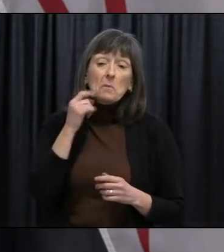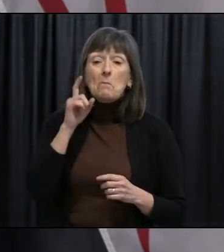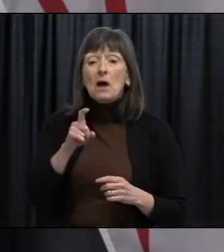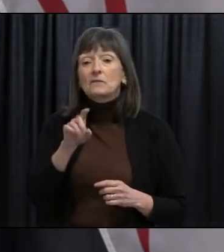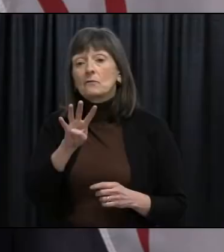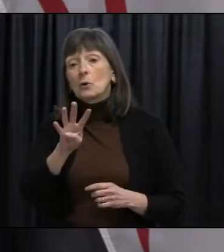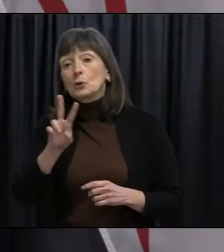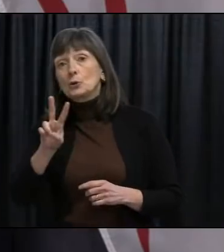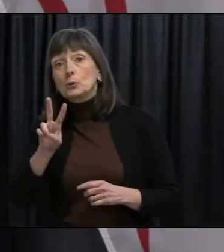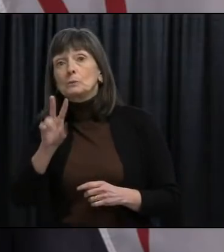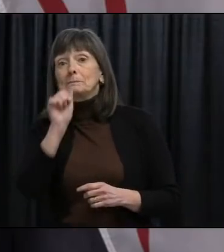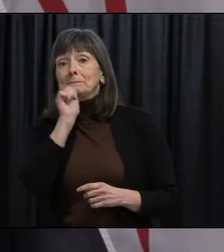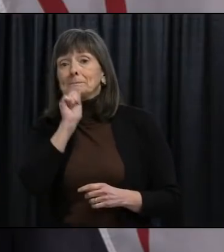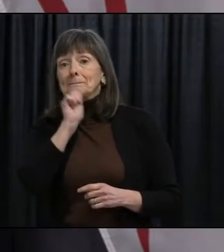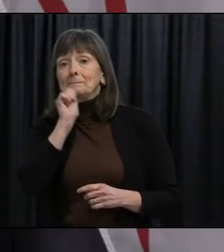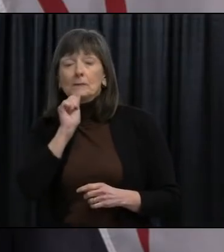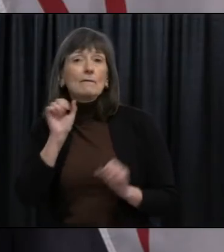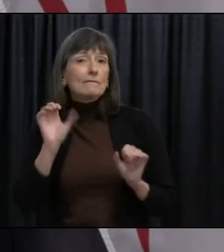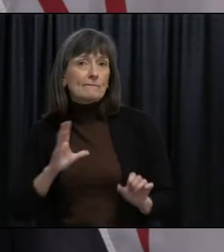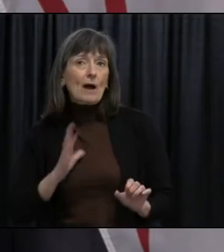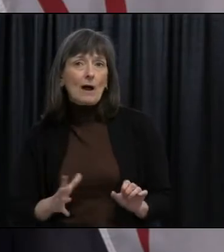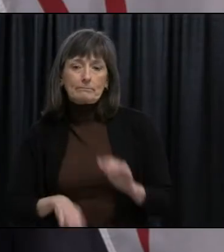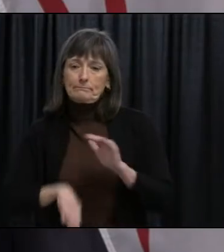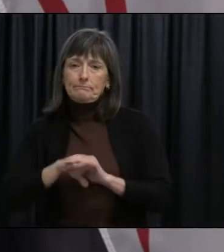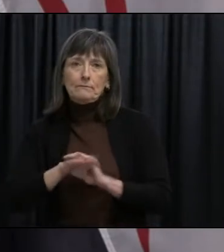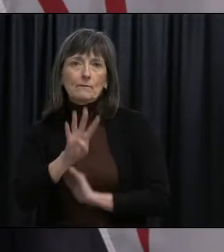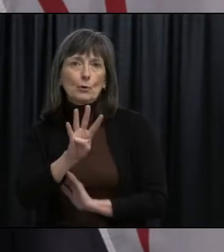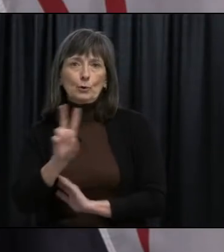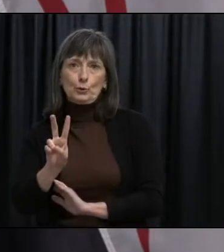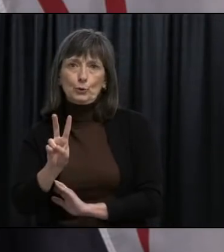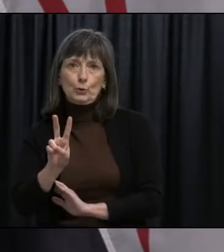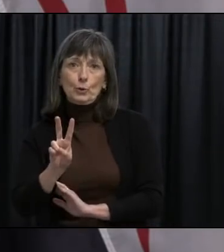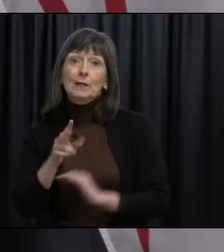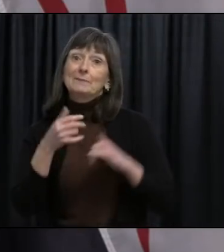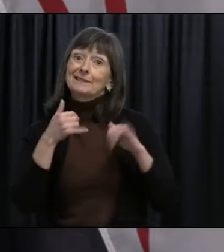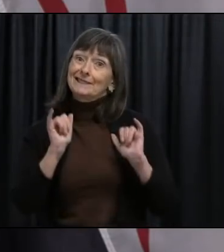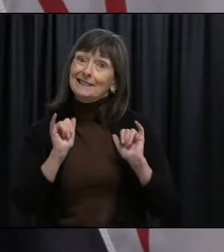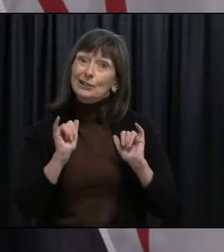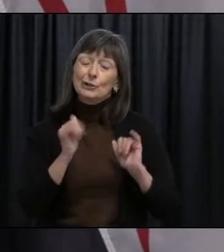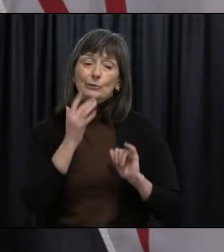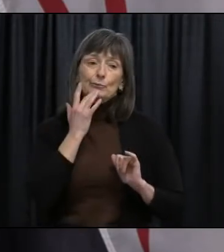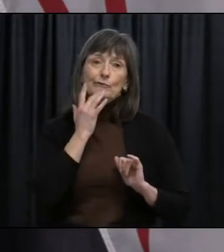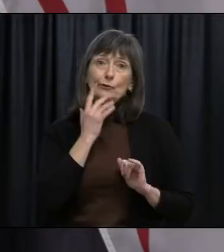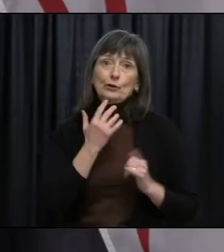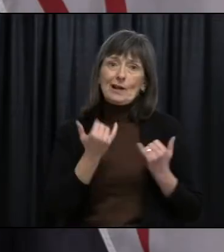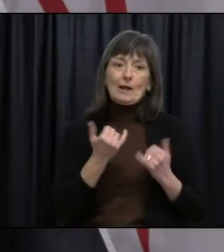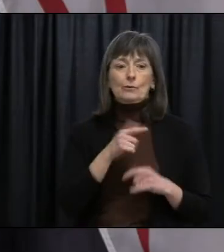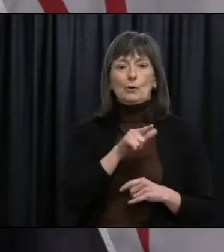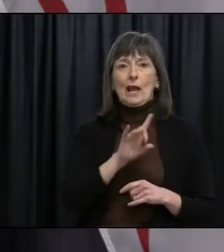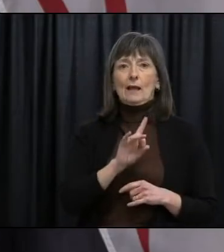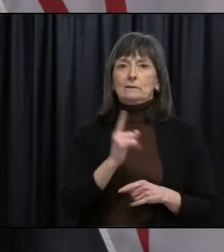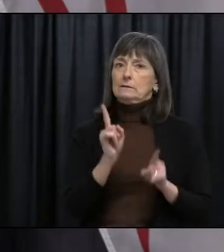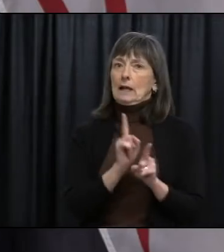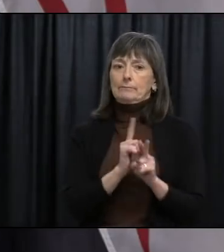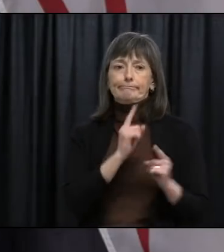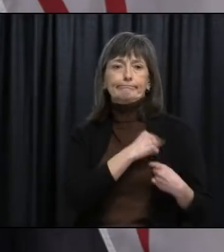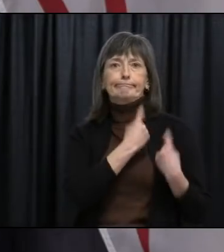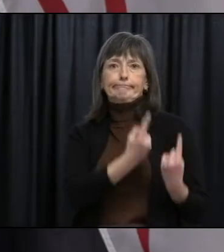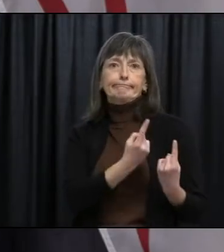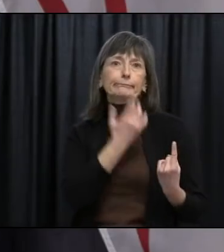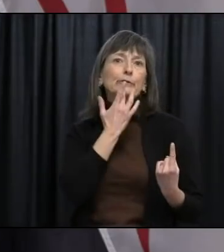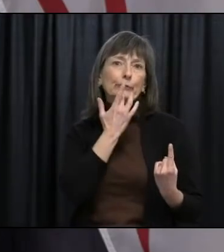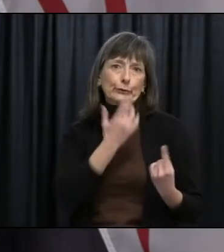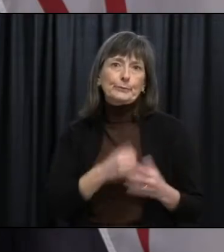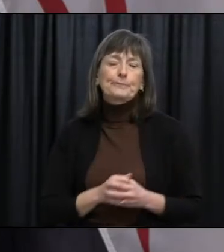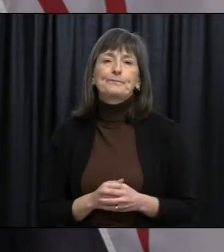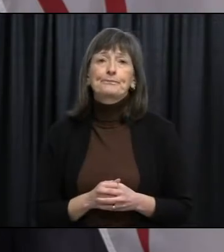but we certainly are still looking to provide those 2 doses at this point. And, you know, really we